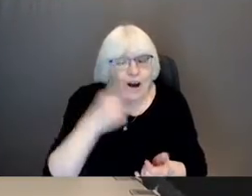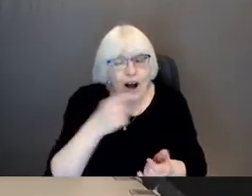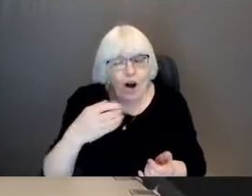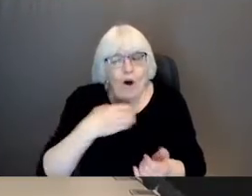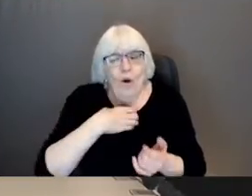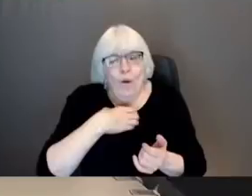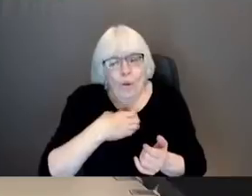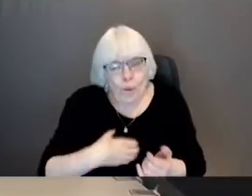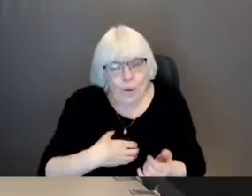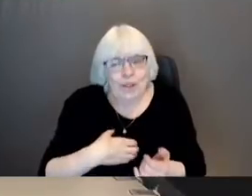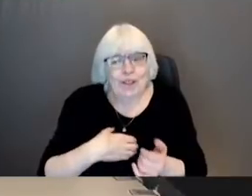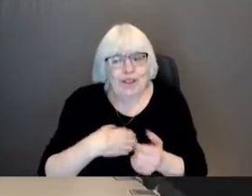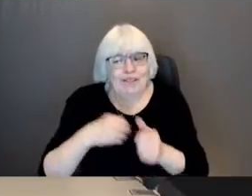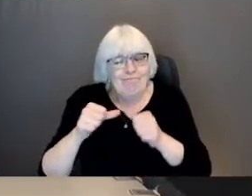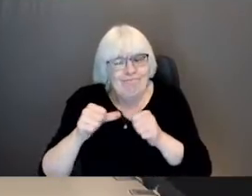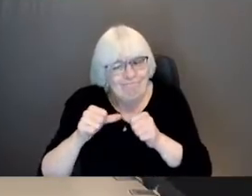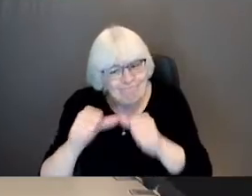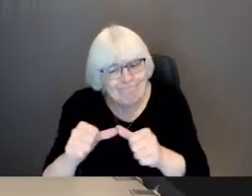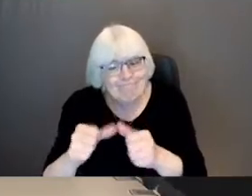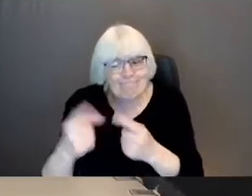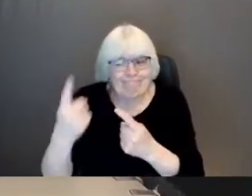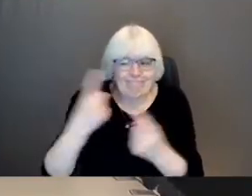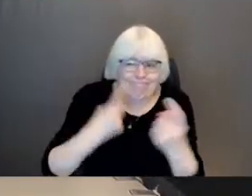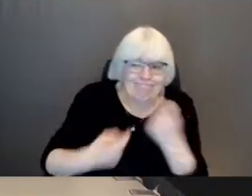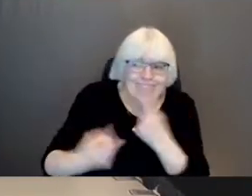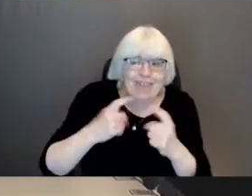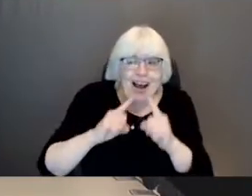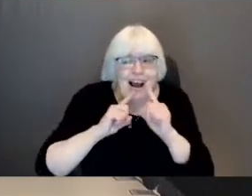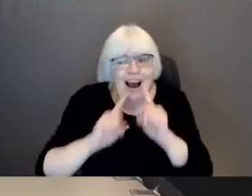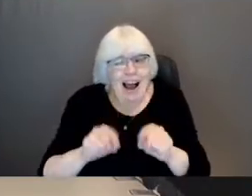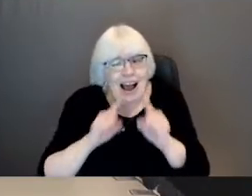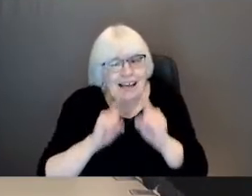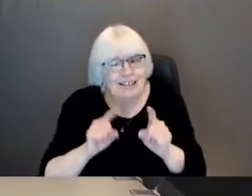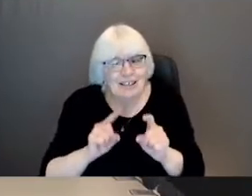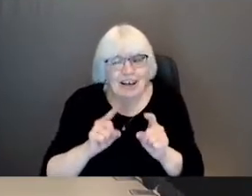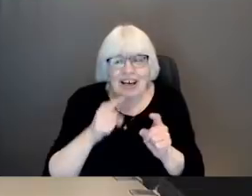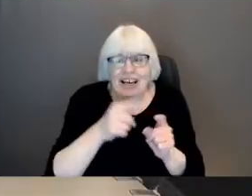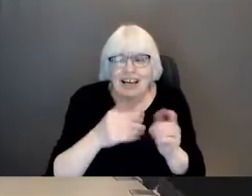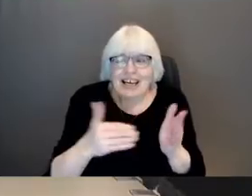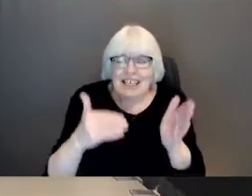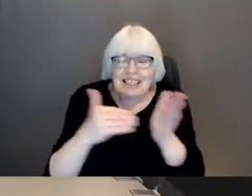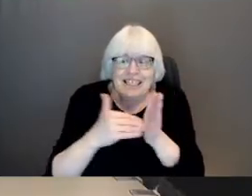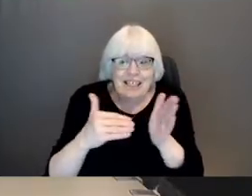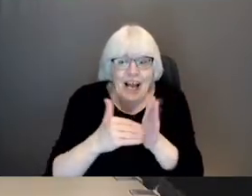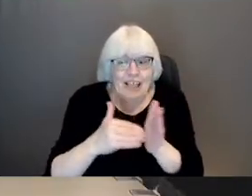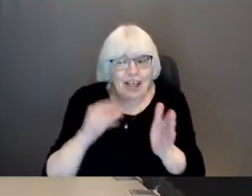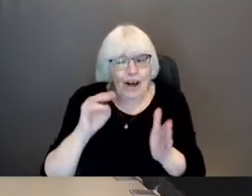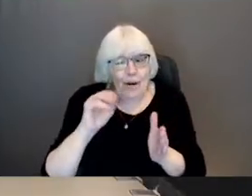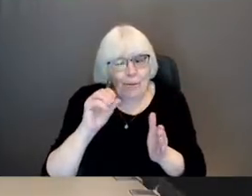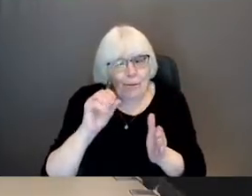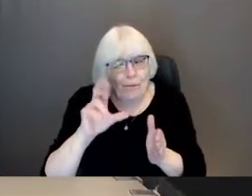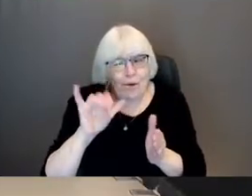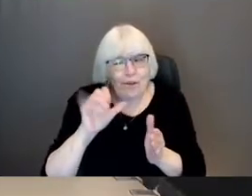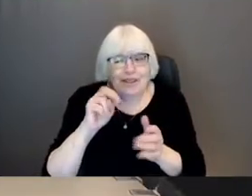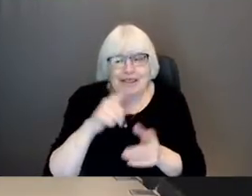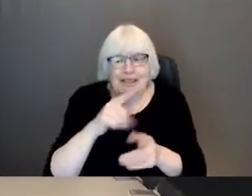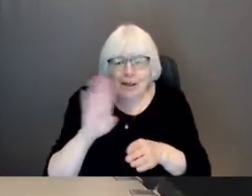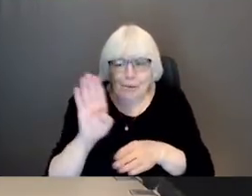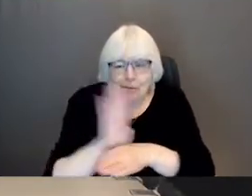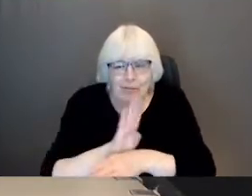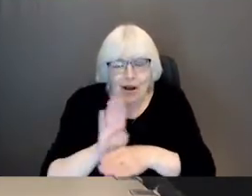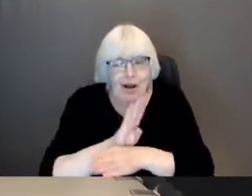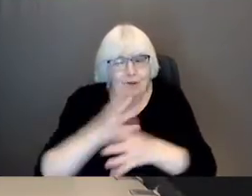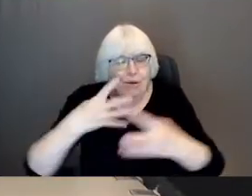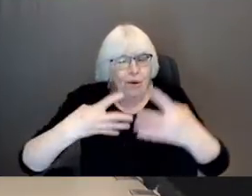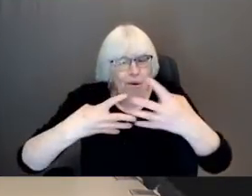back to doing our 3 questions per journalist today at least, maybe that would be helpful. I